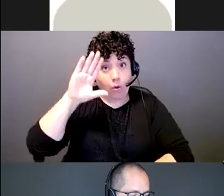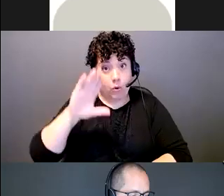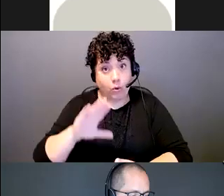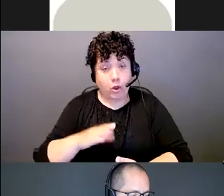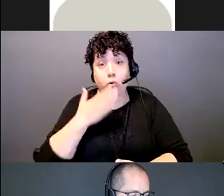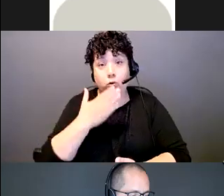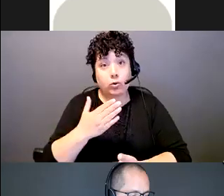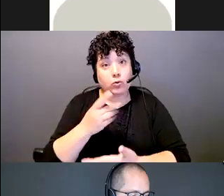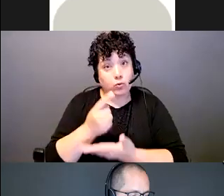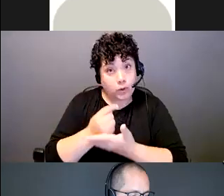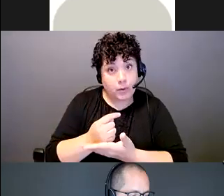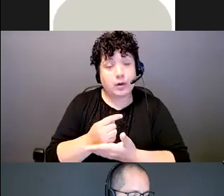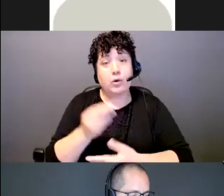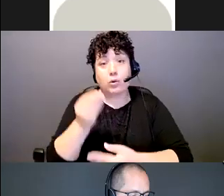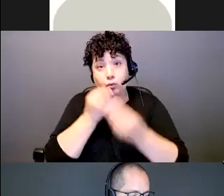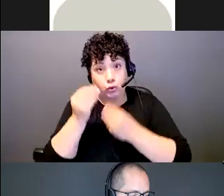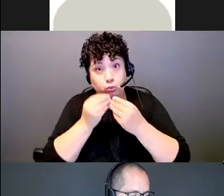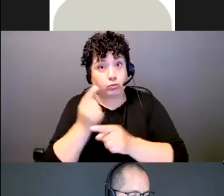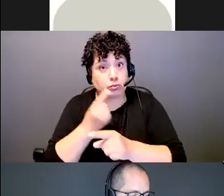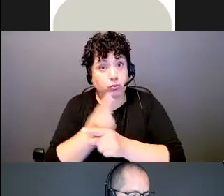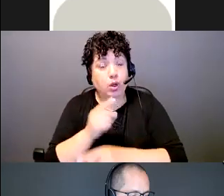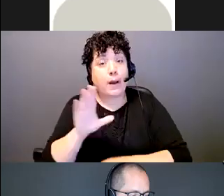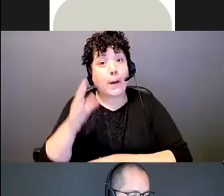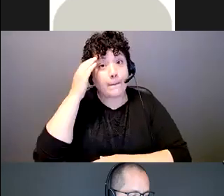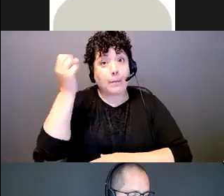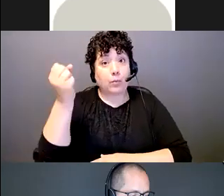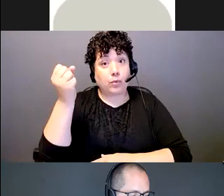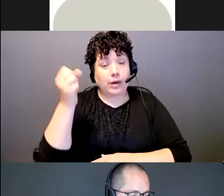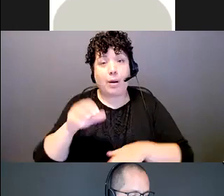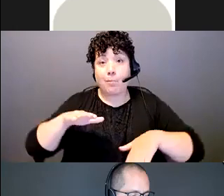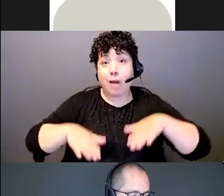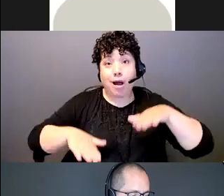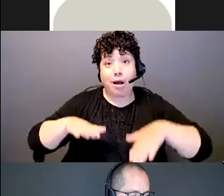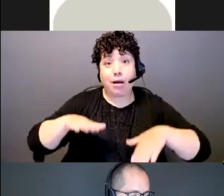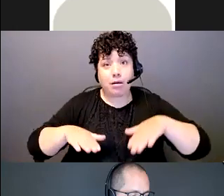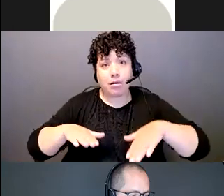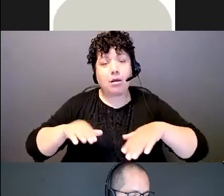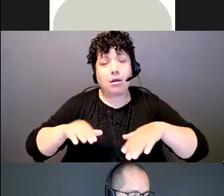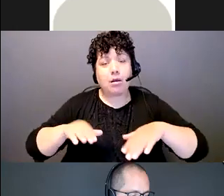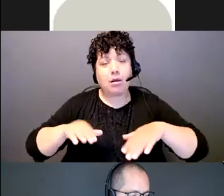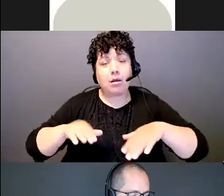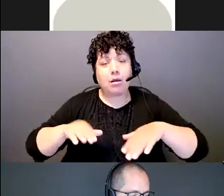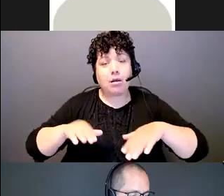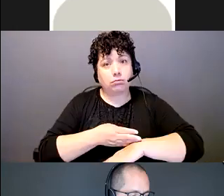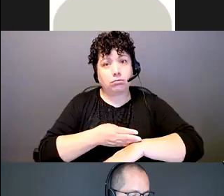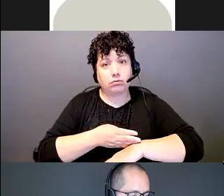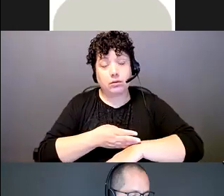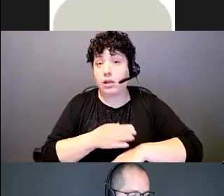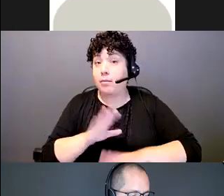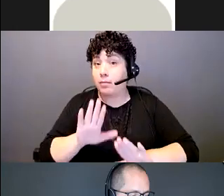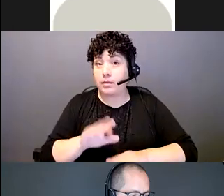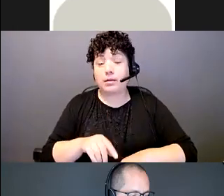that memory, some of their balance issues, those things can be reversed again, but that's based on